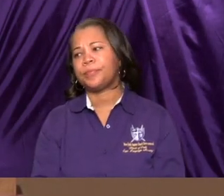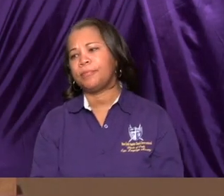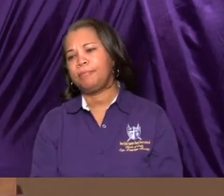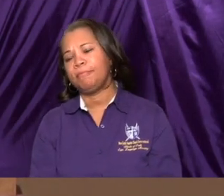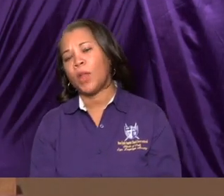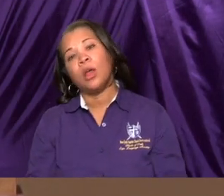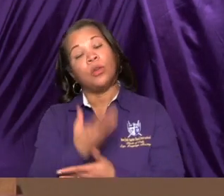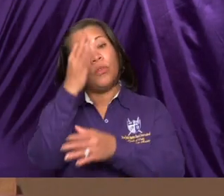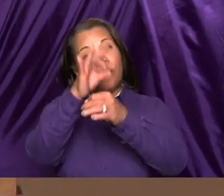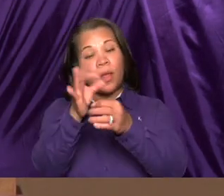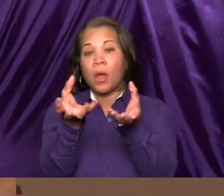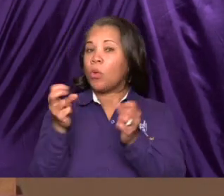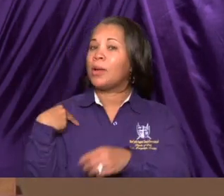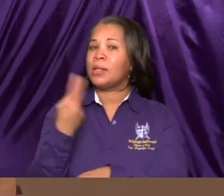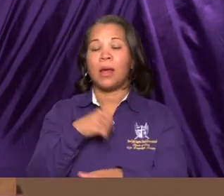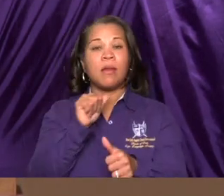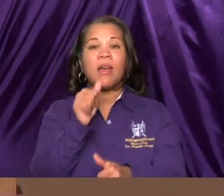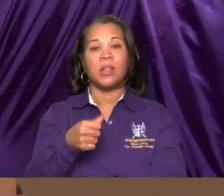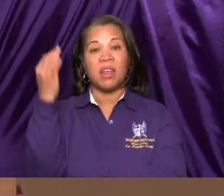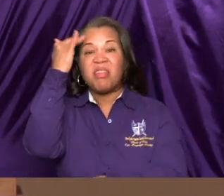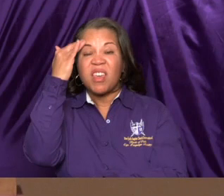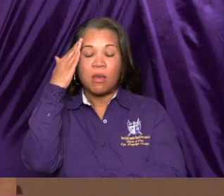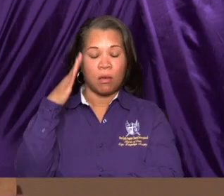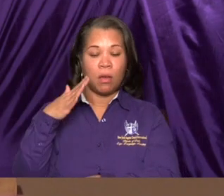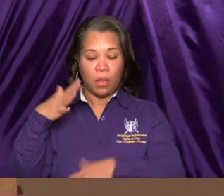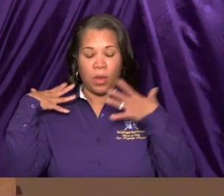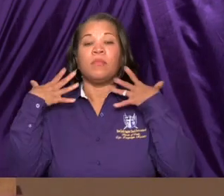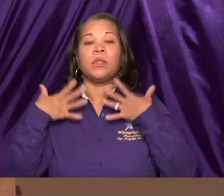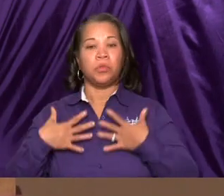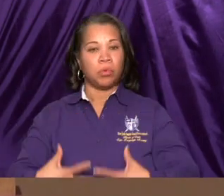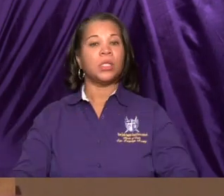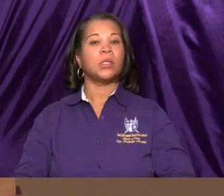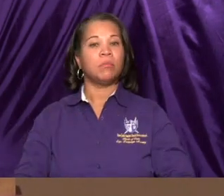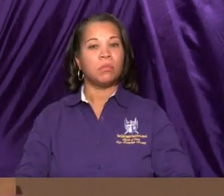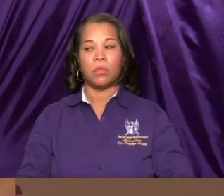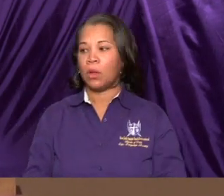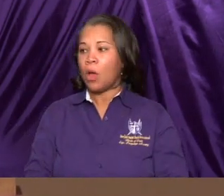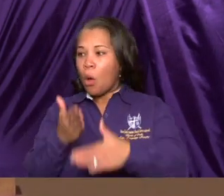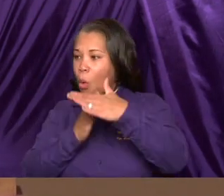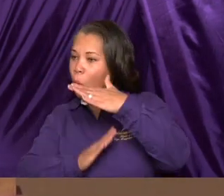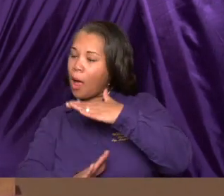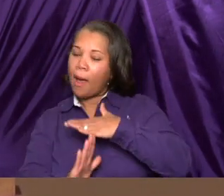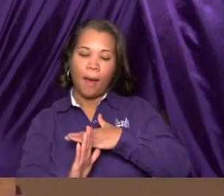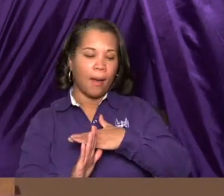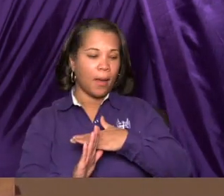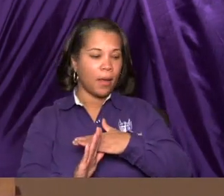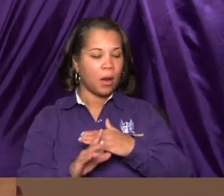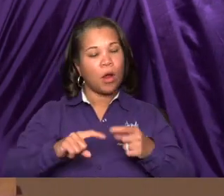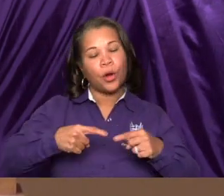So New Faith, I want us not to think that we have to dress up or hide our wounds.